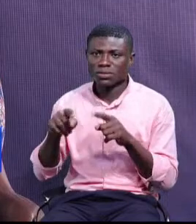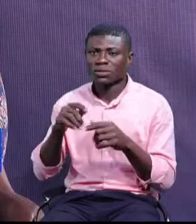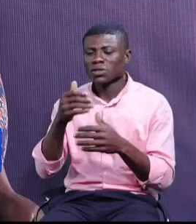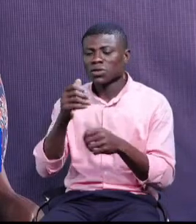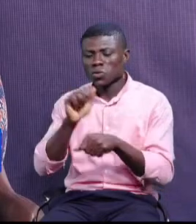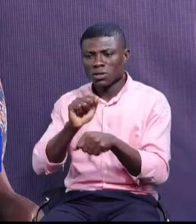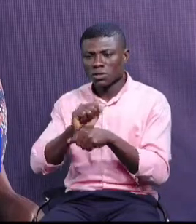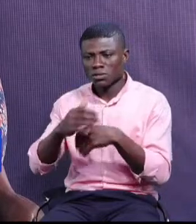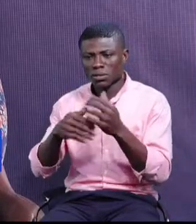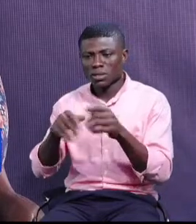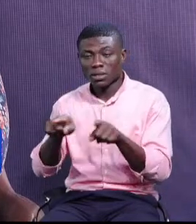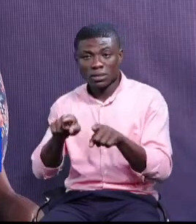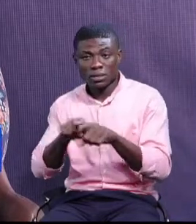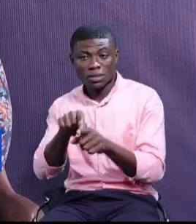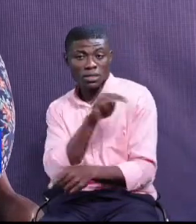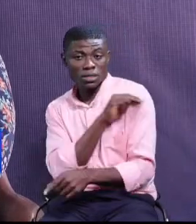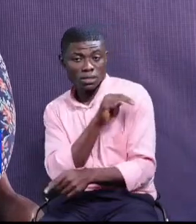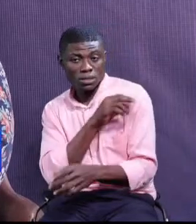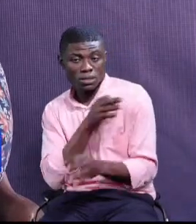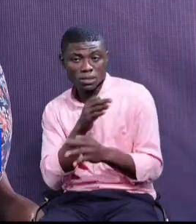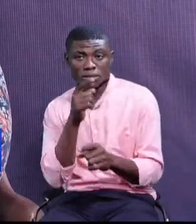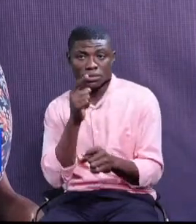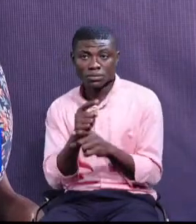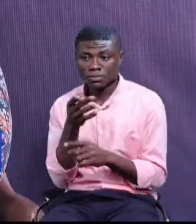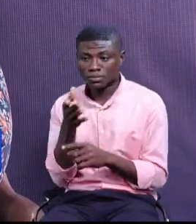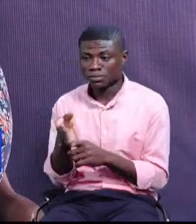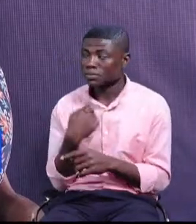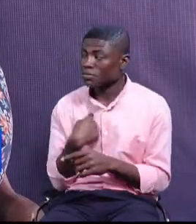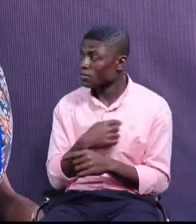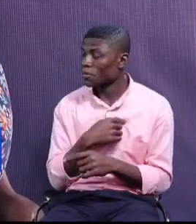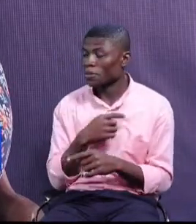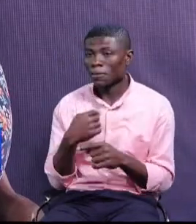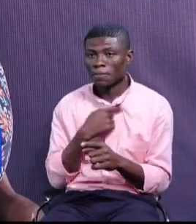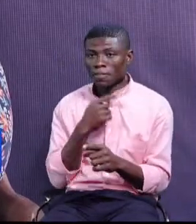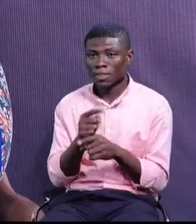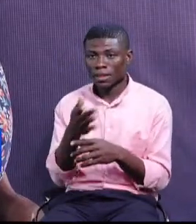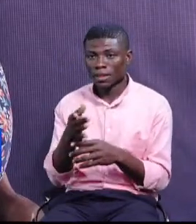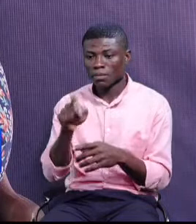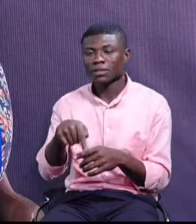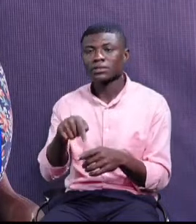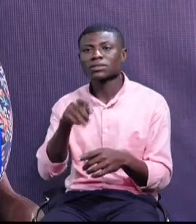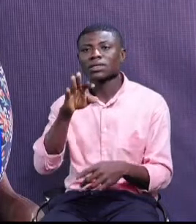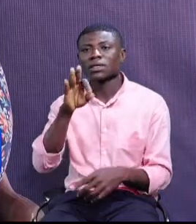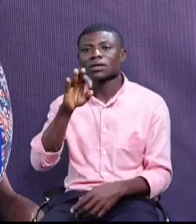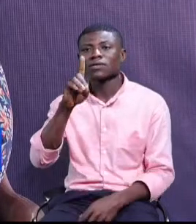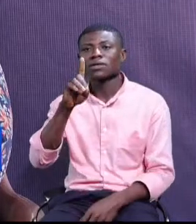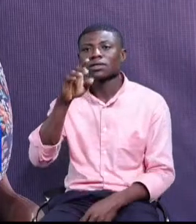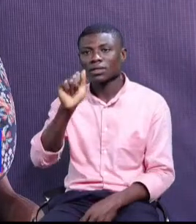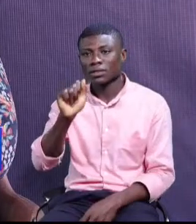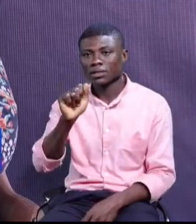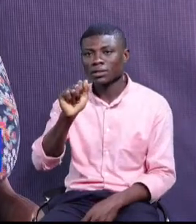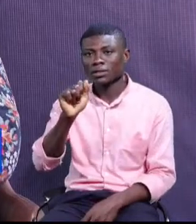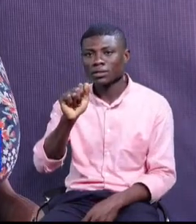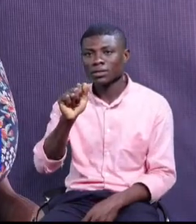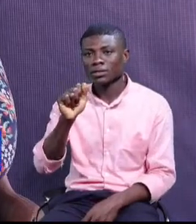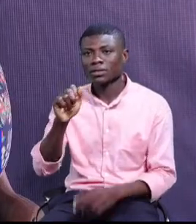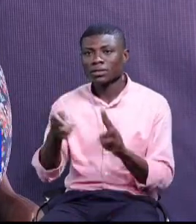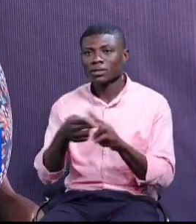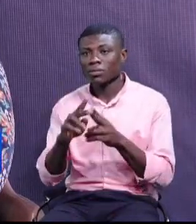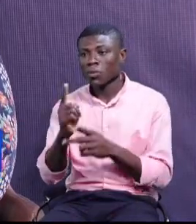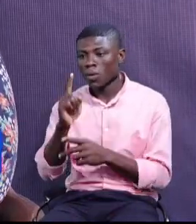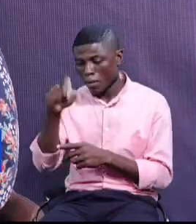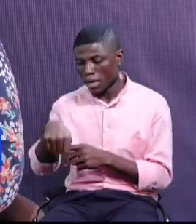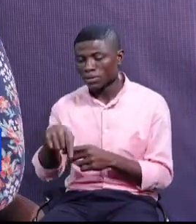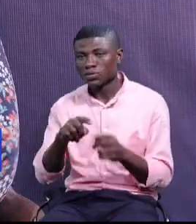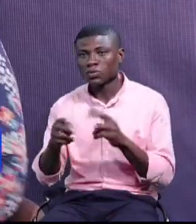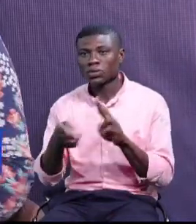to a point, just as Nadia said, I'm just there, and then we have to do FDA. FDA is such a #1 thing you have